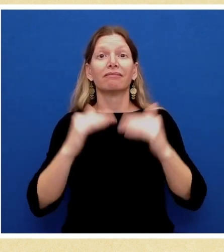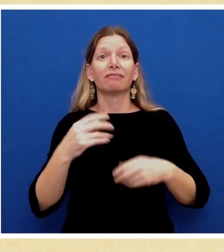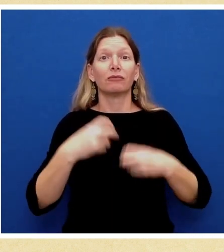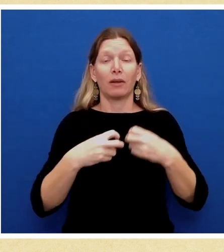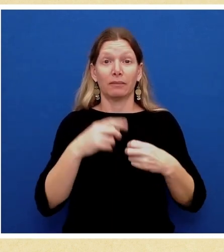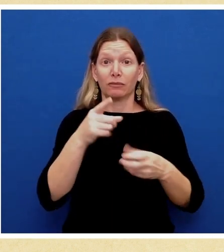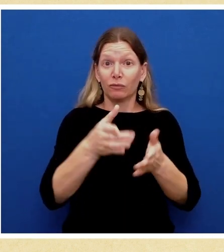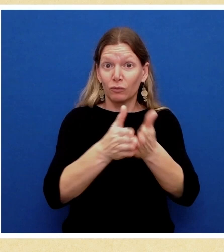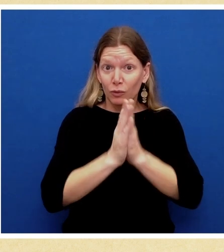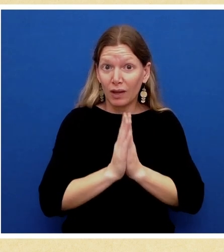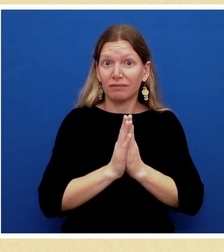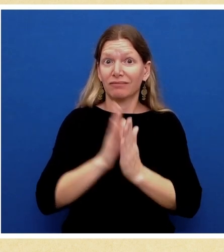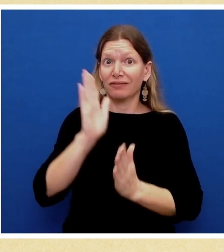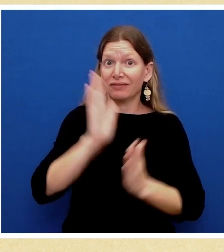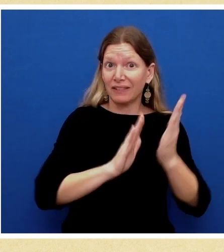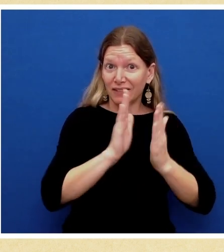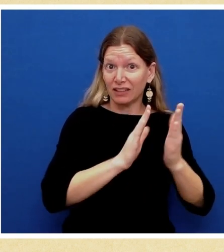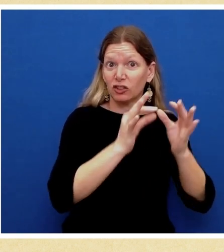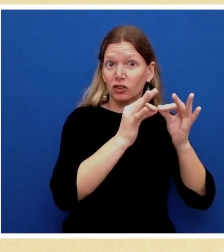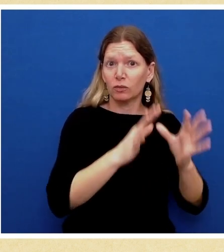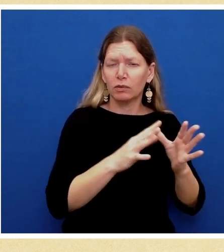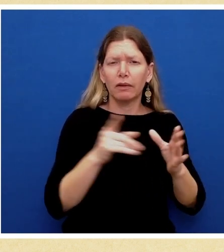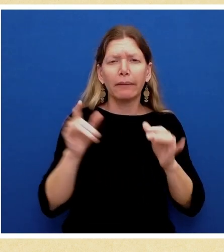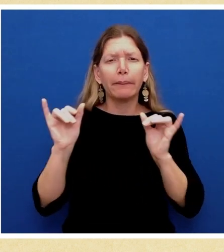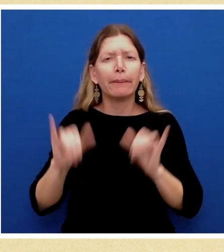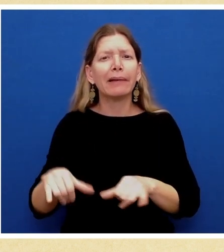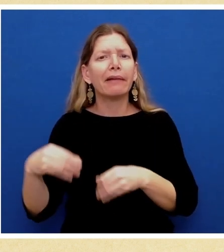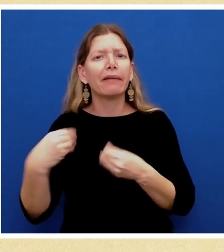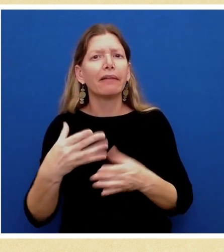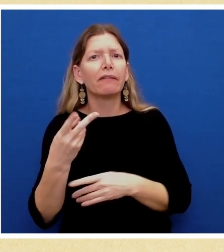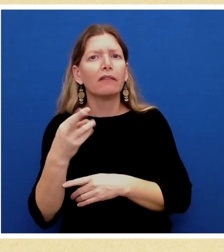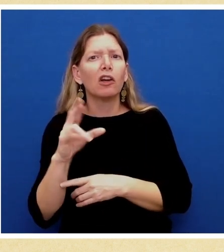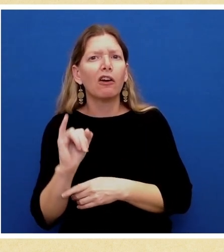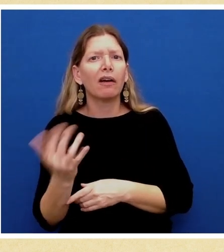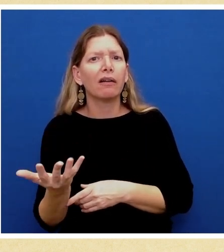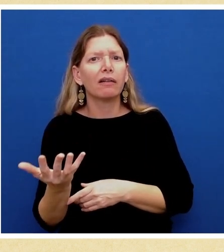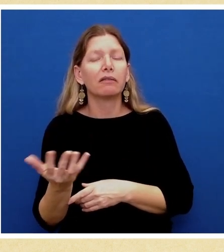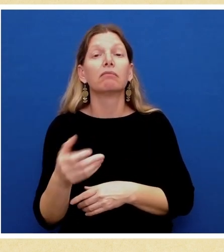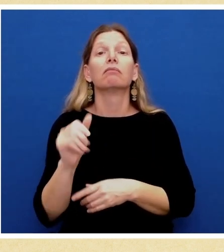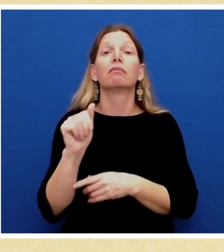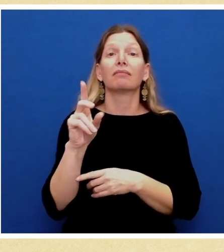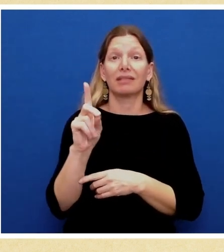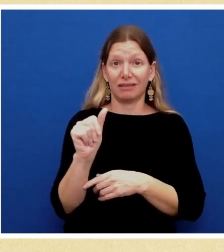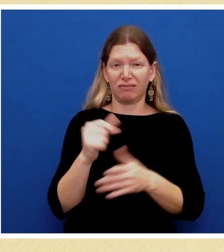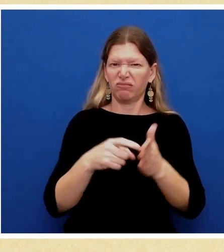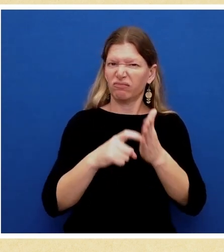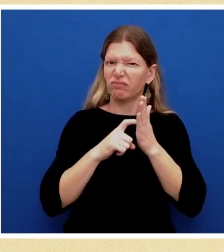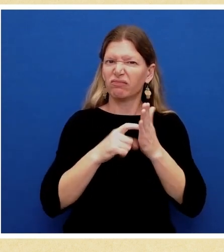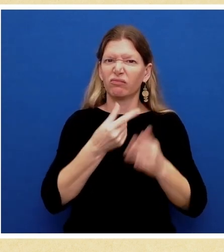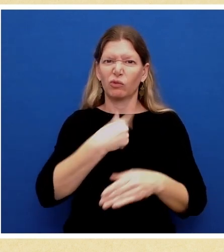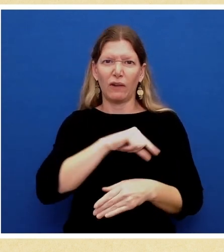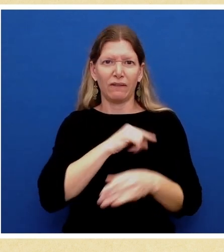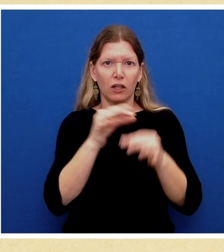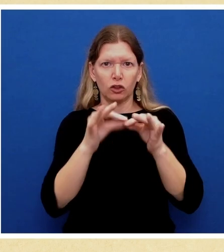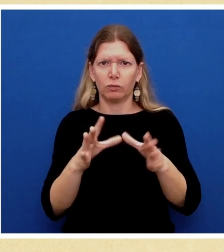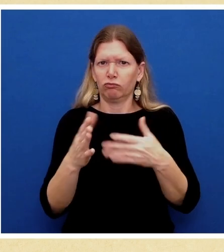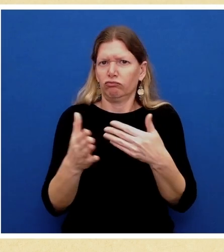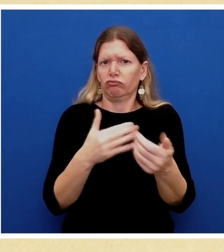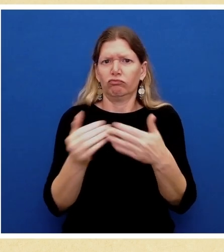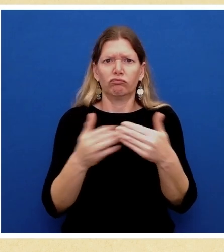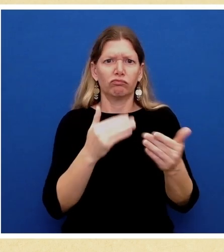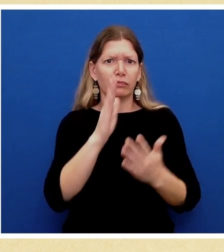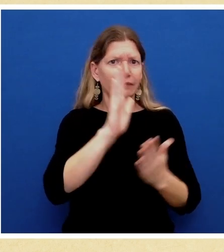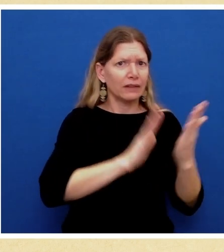Problem: you requested an on-site interpreter and they provide VRI. The ADA requires qualified